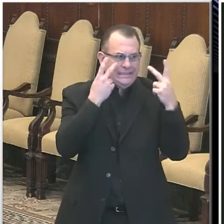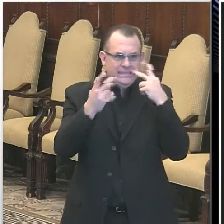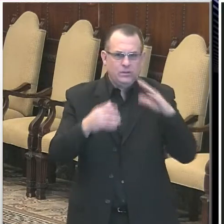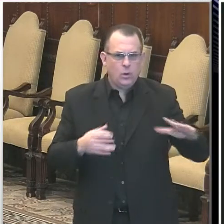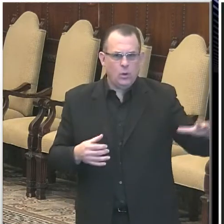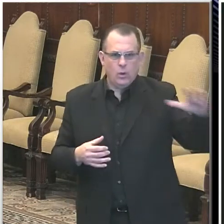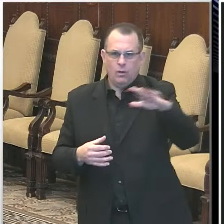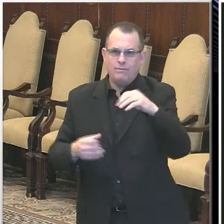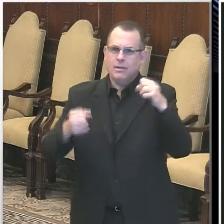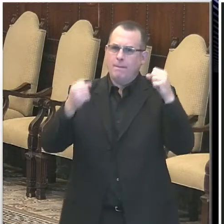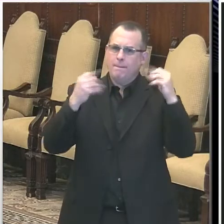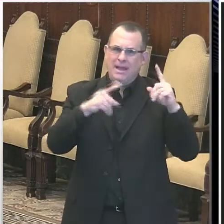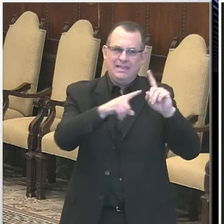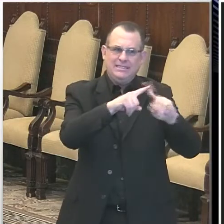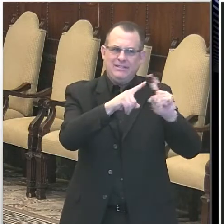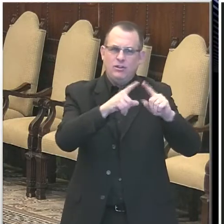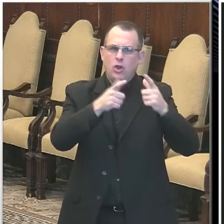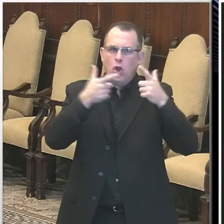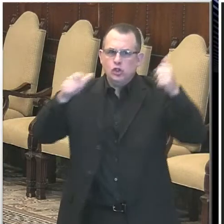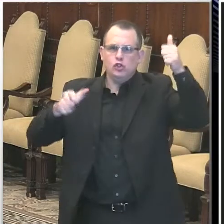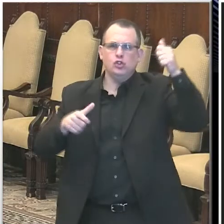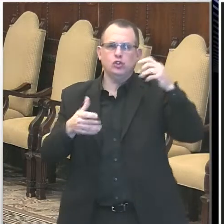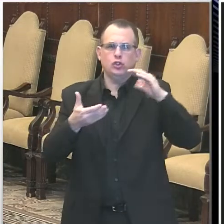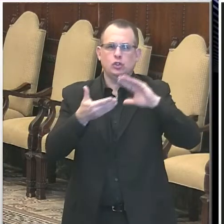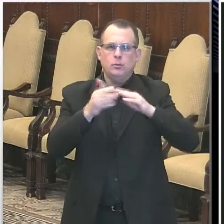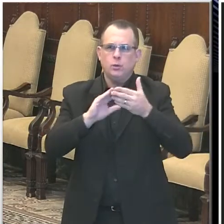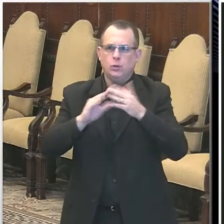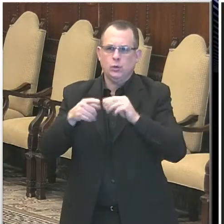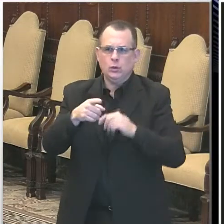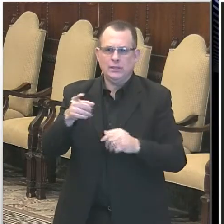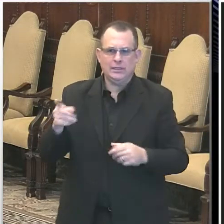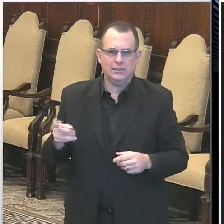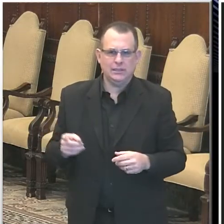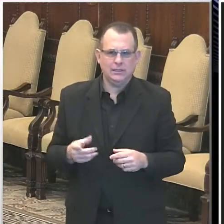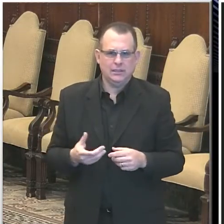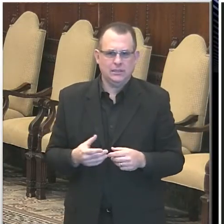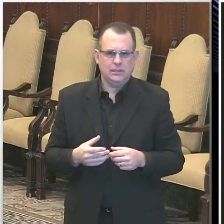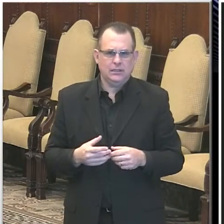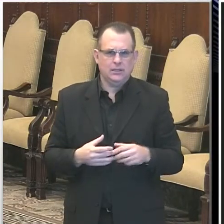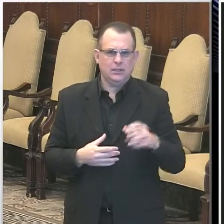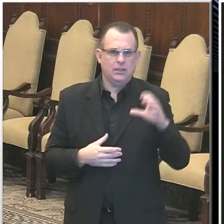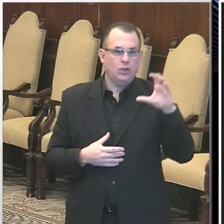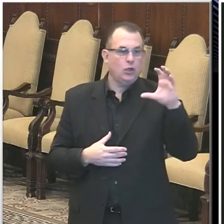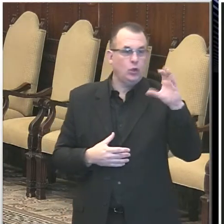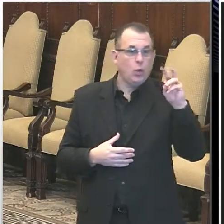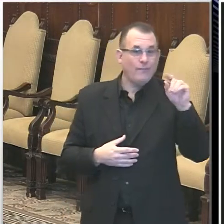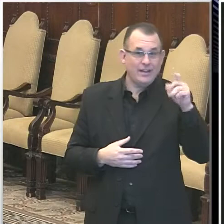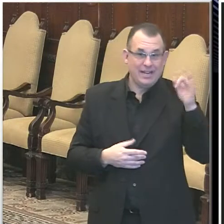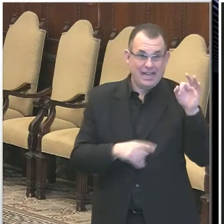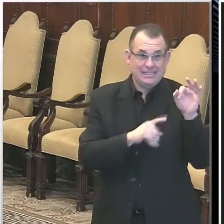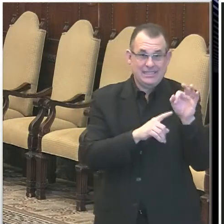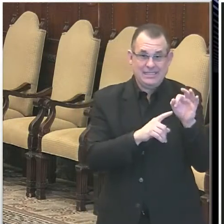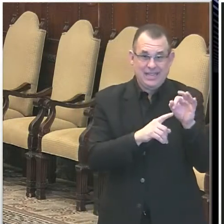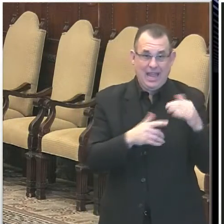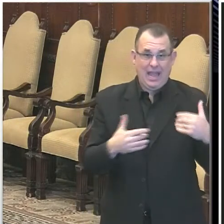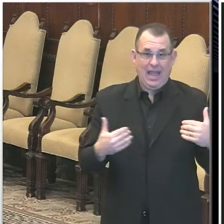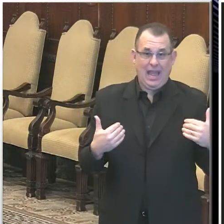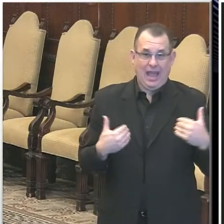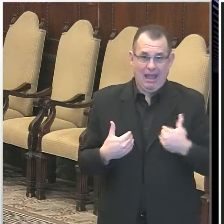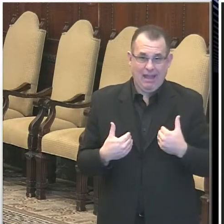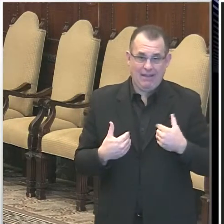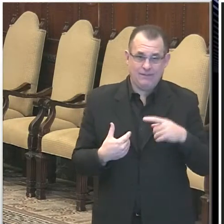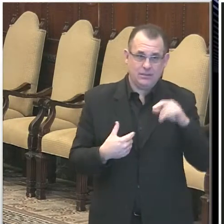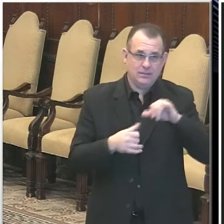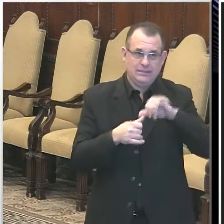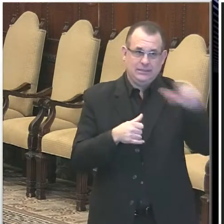the U.S. that people who were suffering from COVID-19 were recovering at home, but we've also seen throughout those